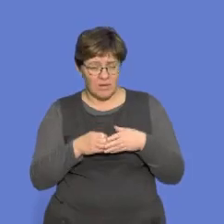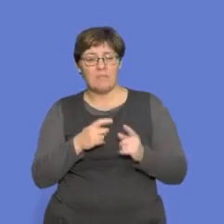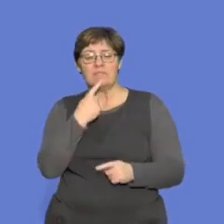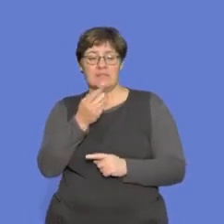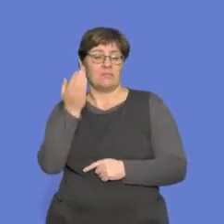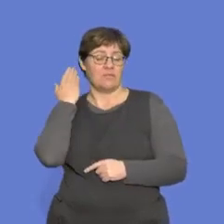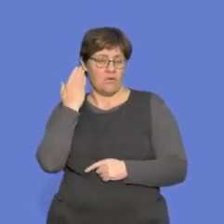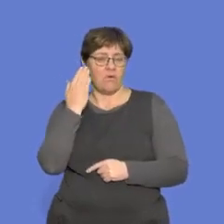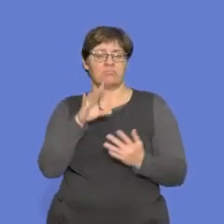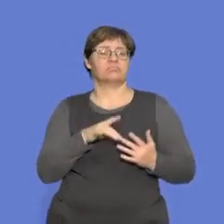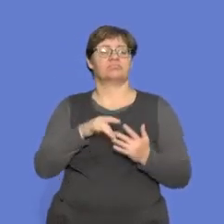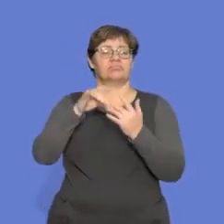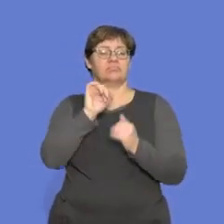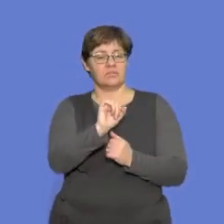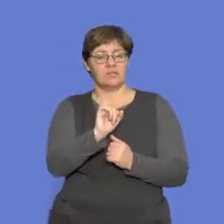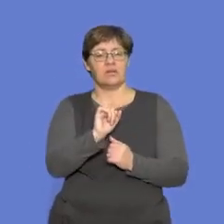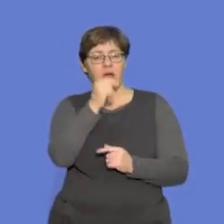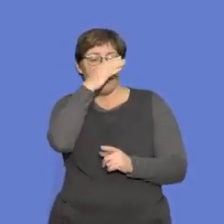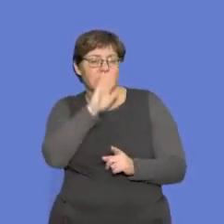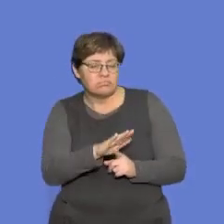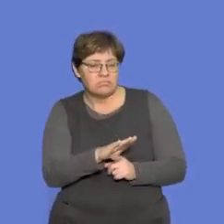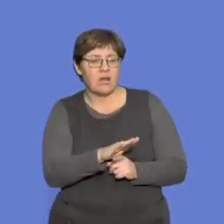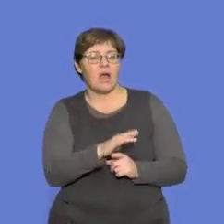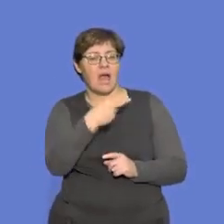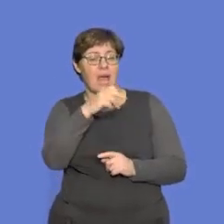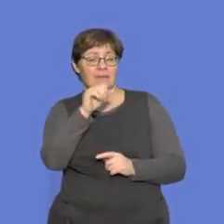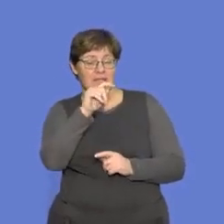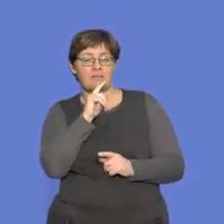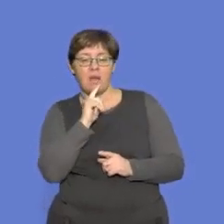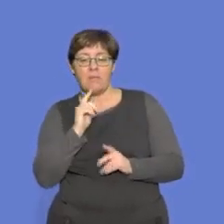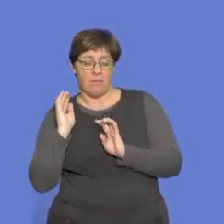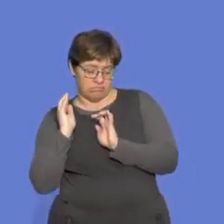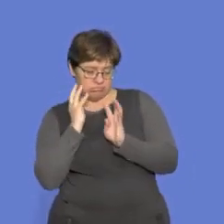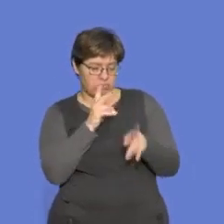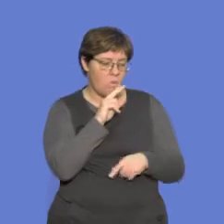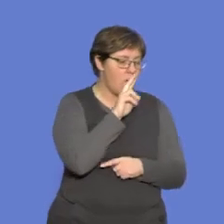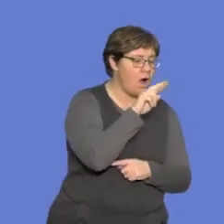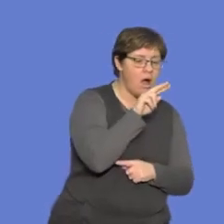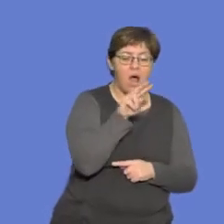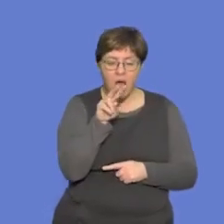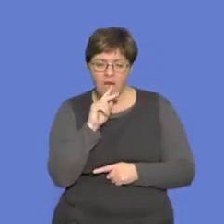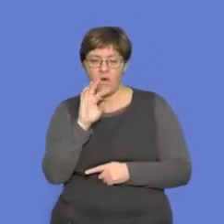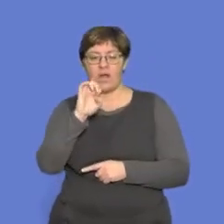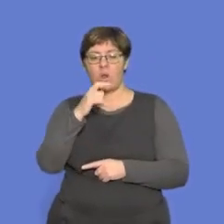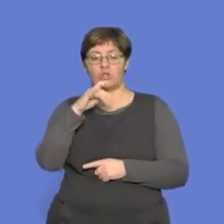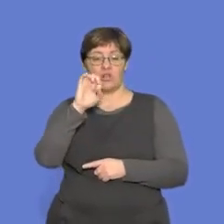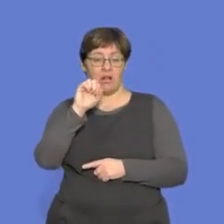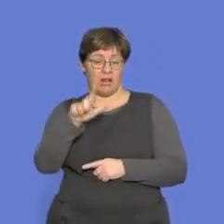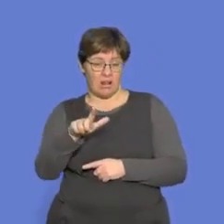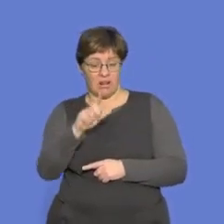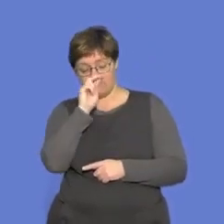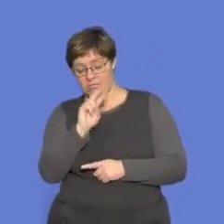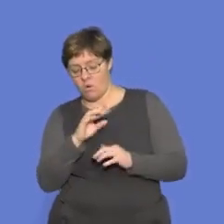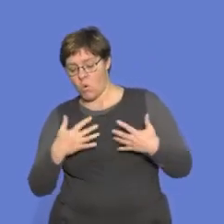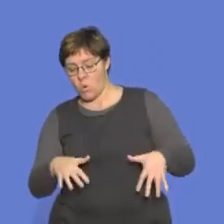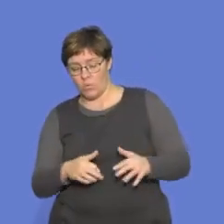unique habitat that attracts lots of interest in terms of from an ecological perspective. The Cape Floral Kingdom,